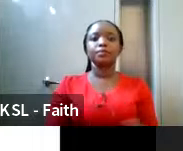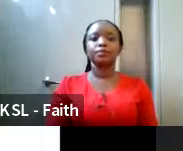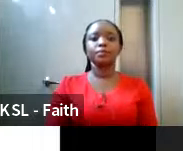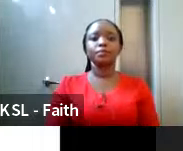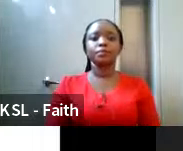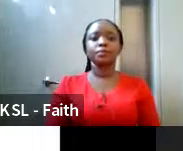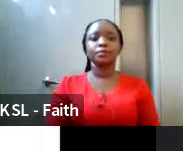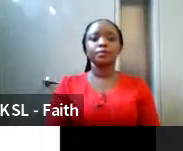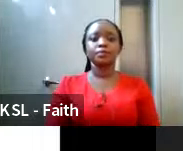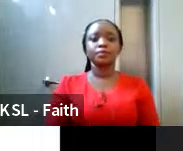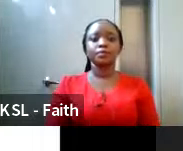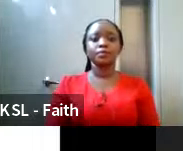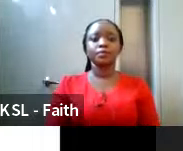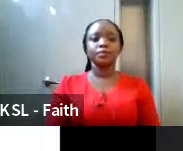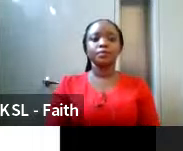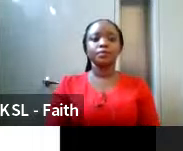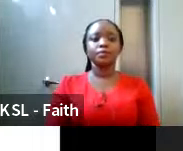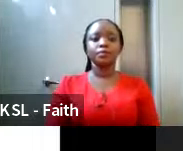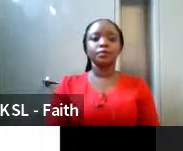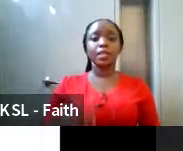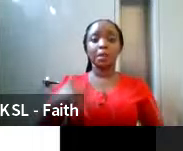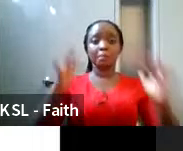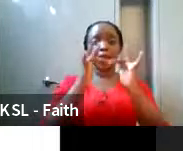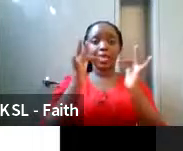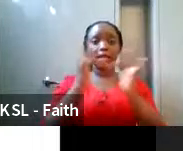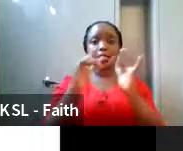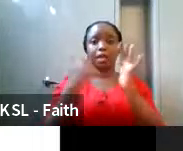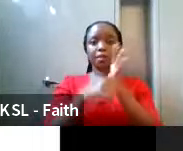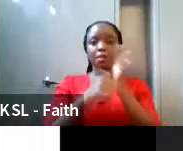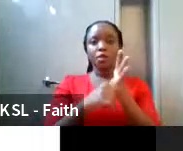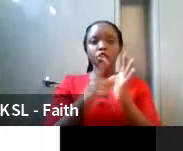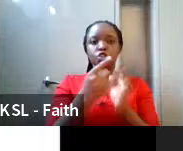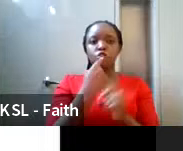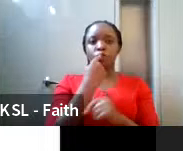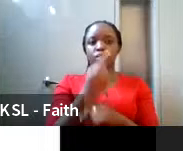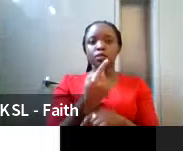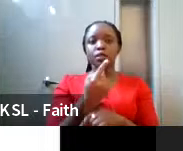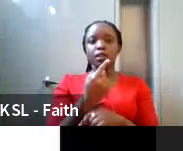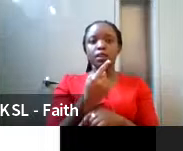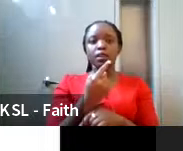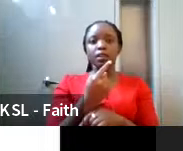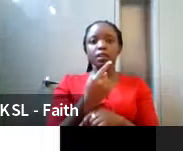Broke off a bit because my internet was a bit intermittent. You had mentioned that.